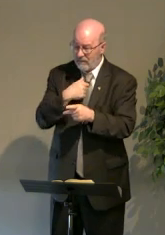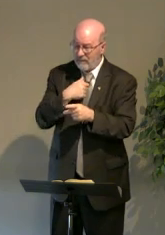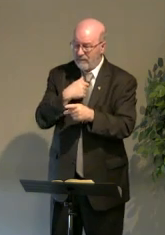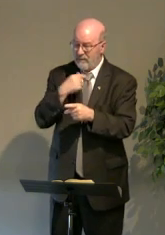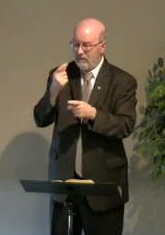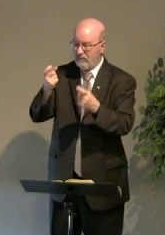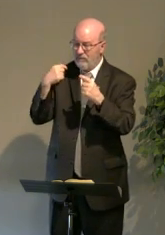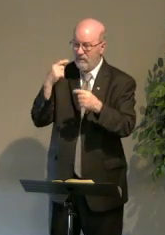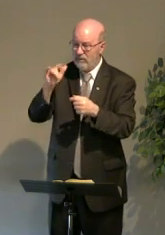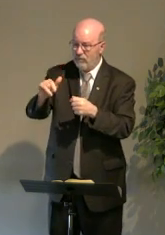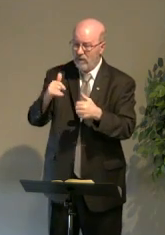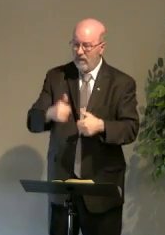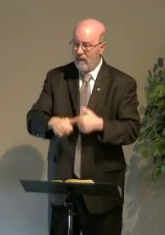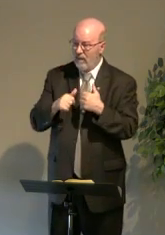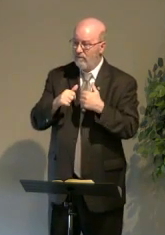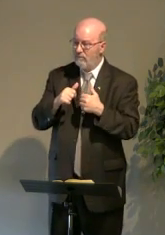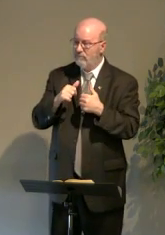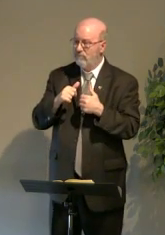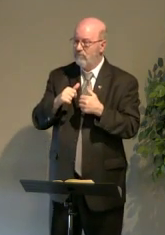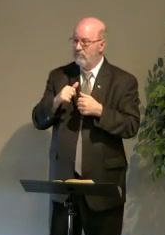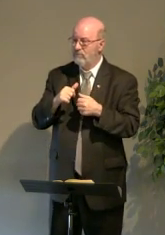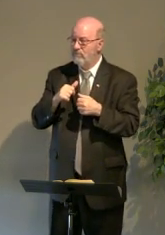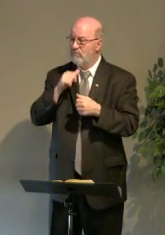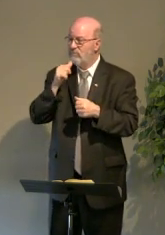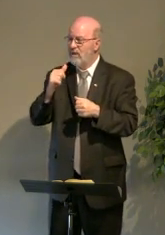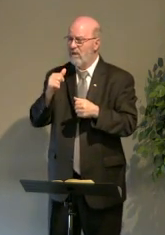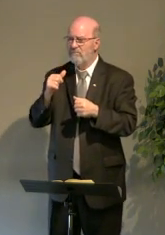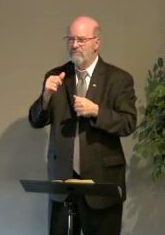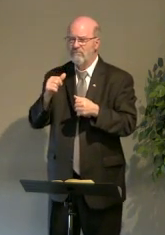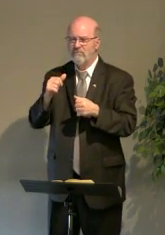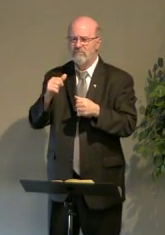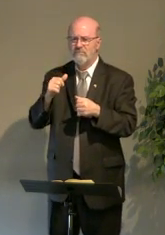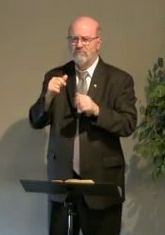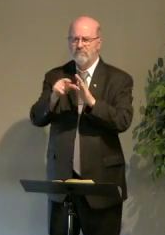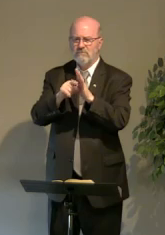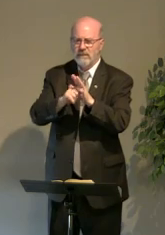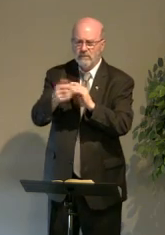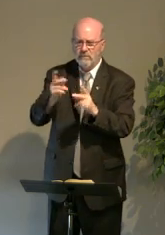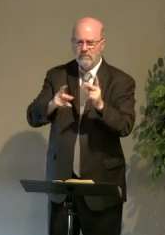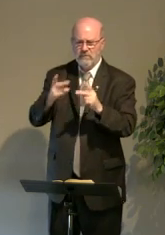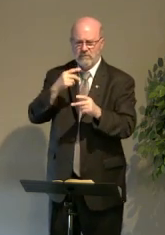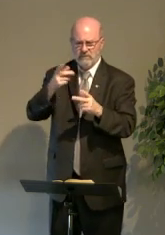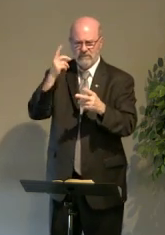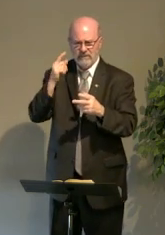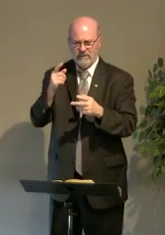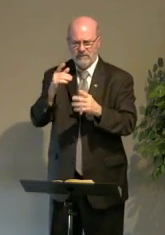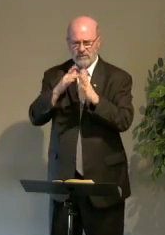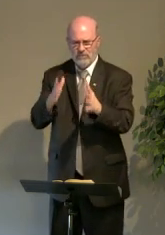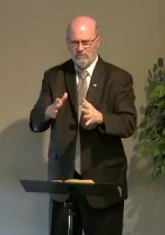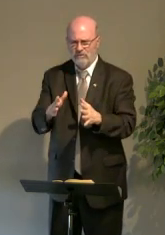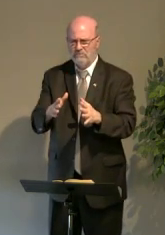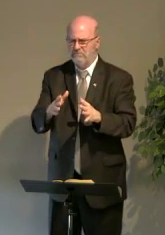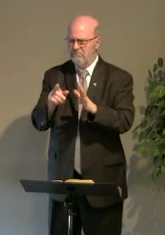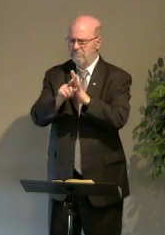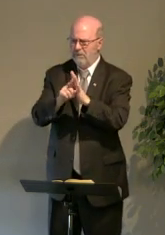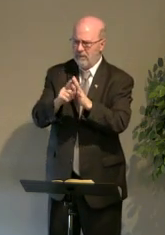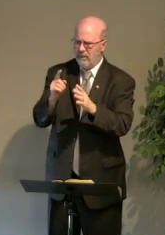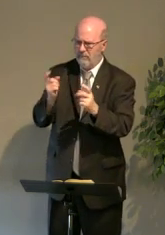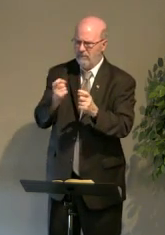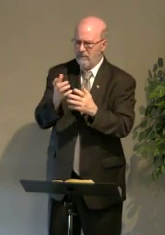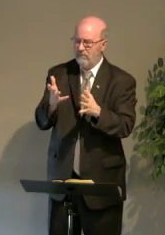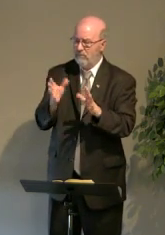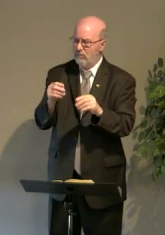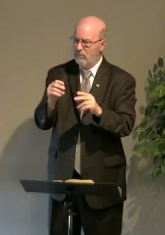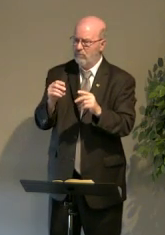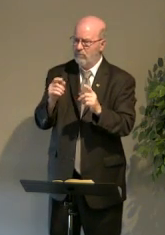us eternal life. We're not condescending on others. I don't like that impression. Sometimes people get the impression Christians are condescending on our sin. No, we're not.